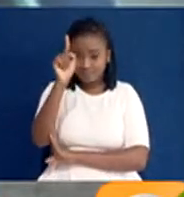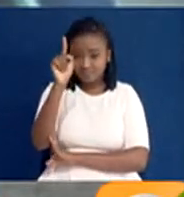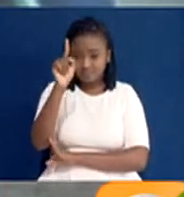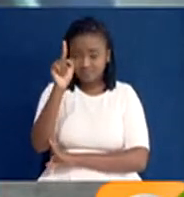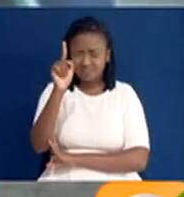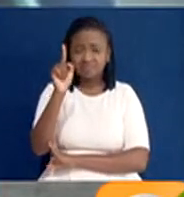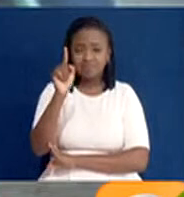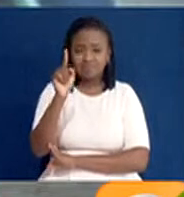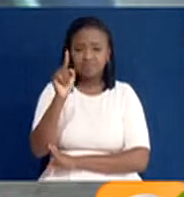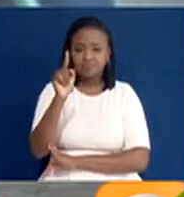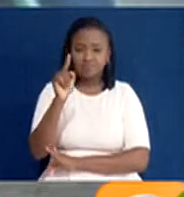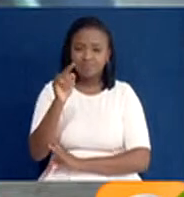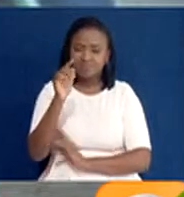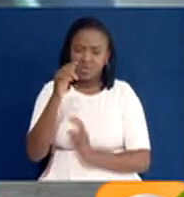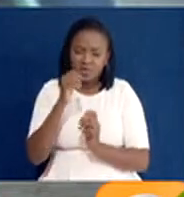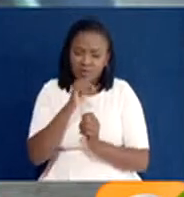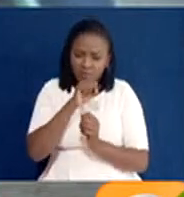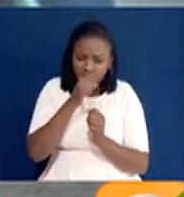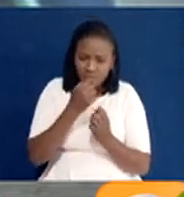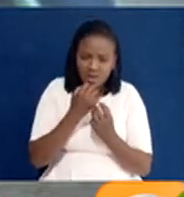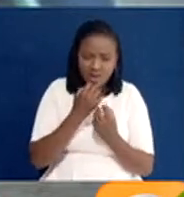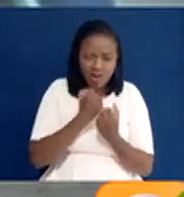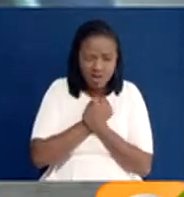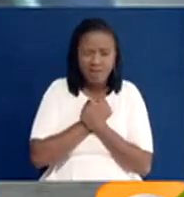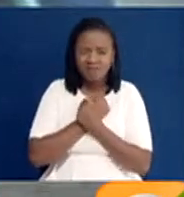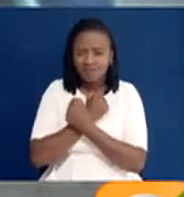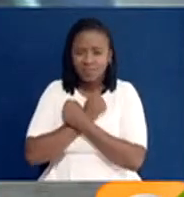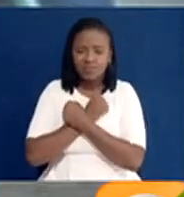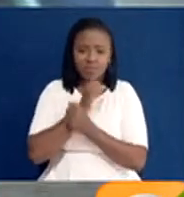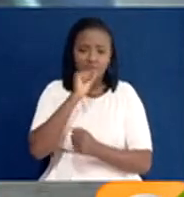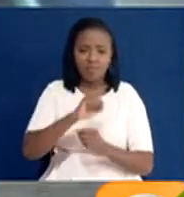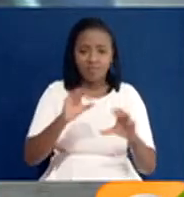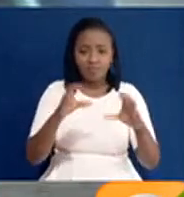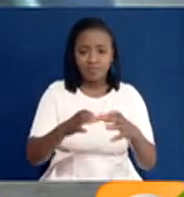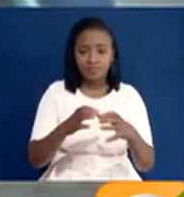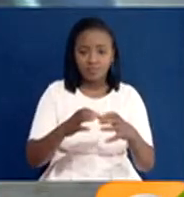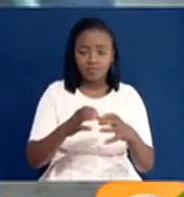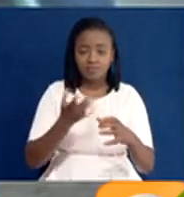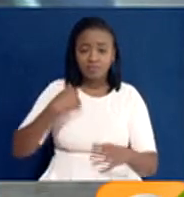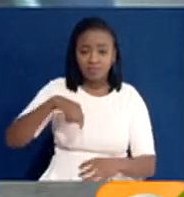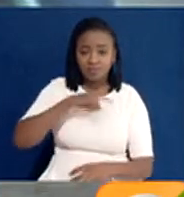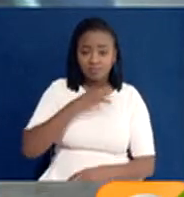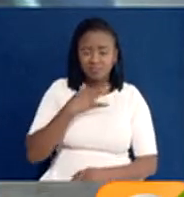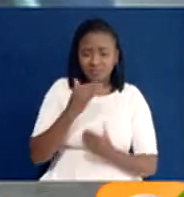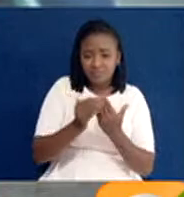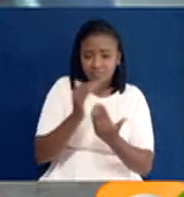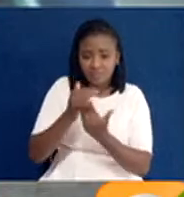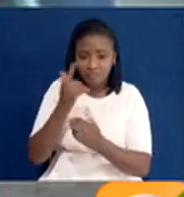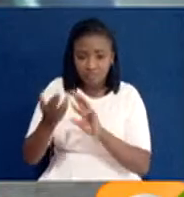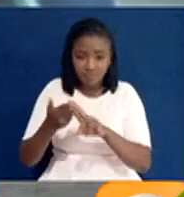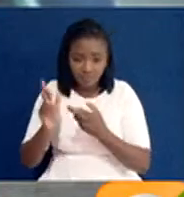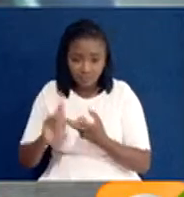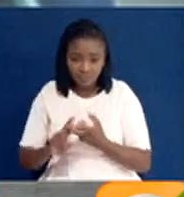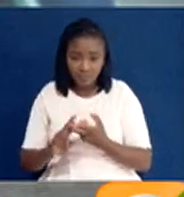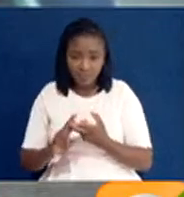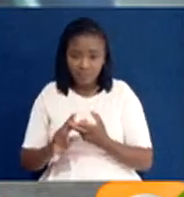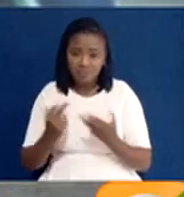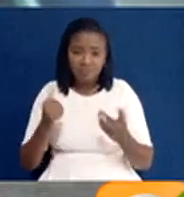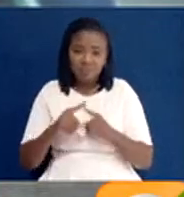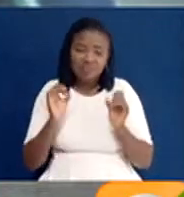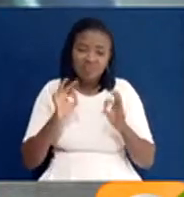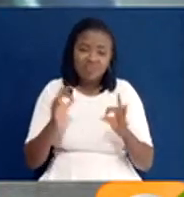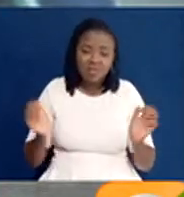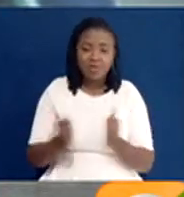ripe old age. And all of us would want to be cared for by our relatives. But when many of us get caught up in our